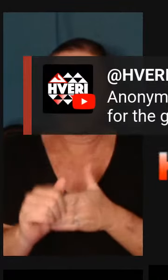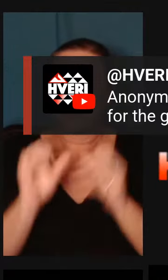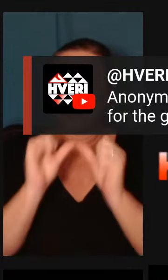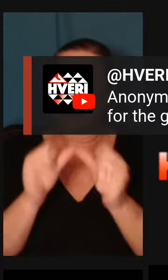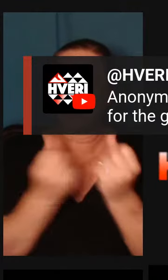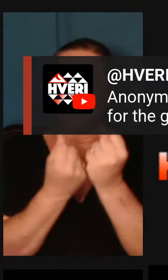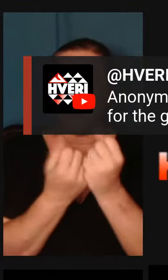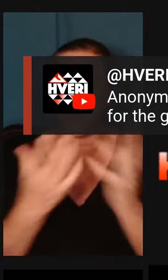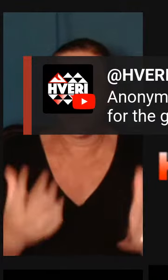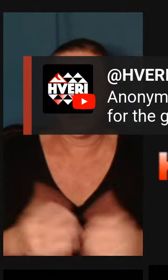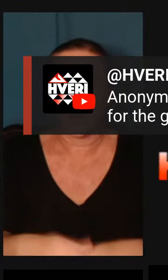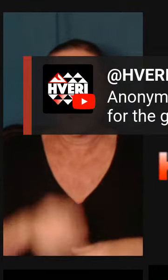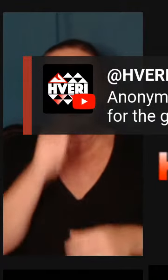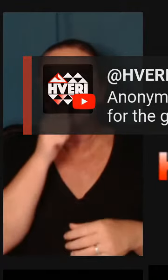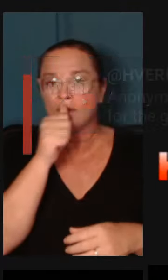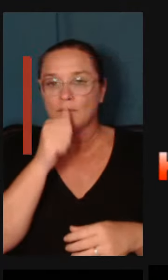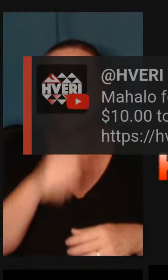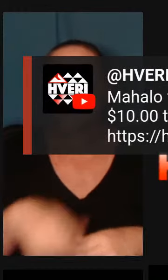An anonymous 20,